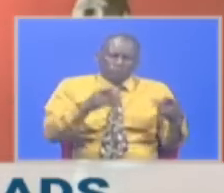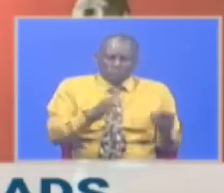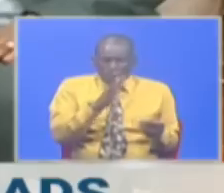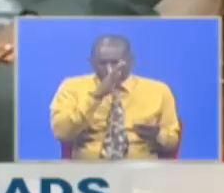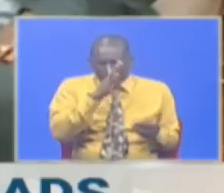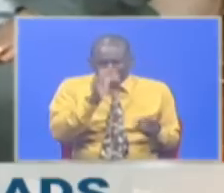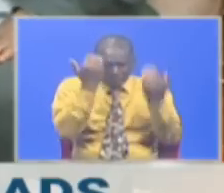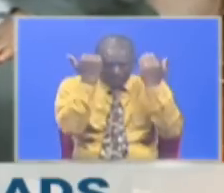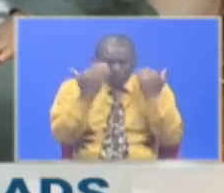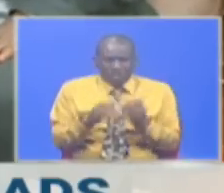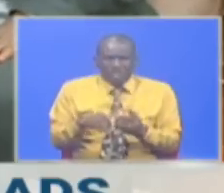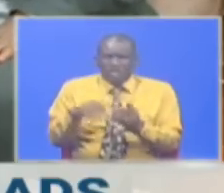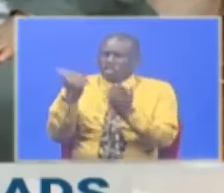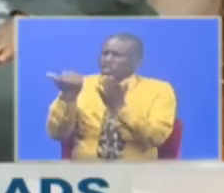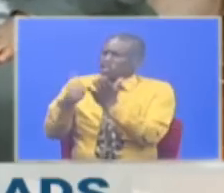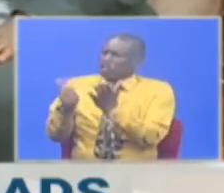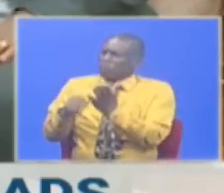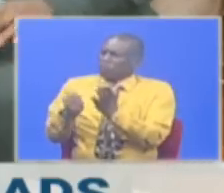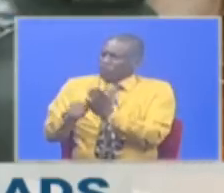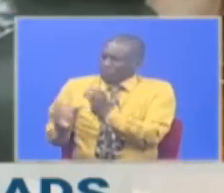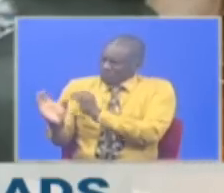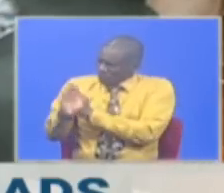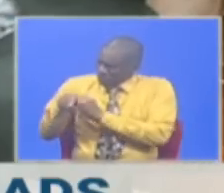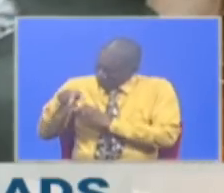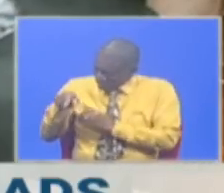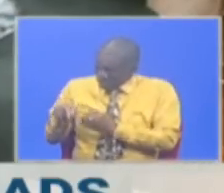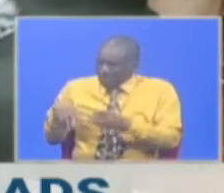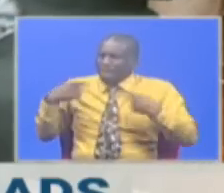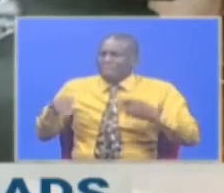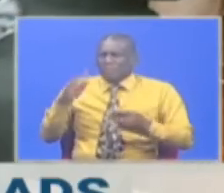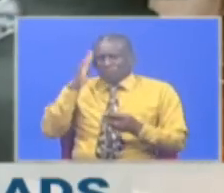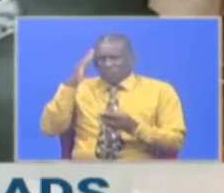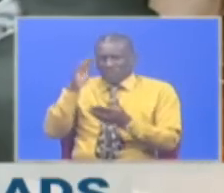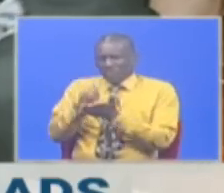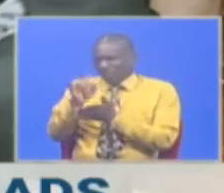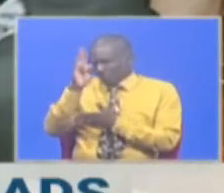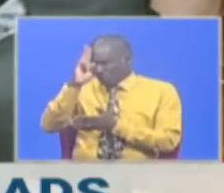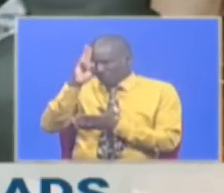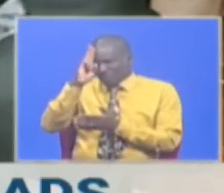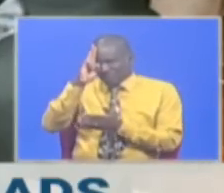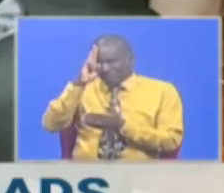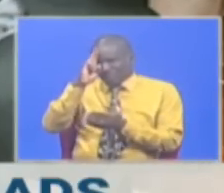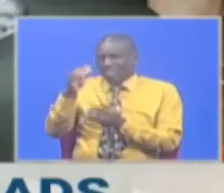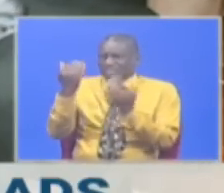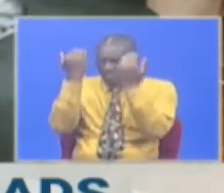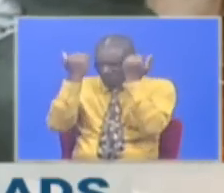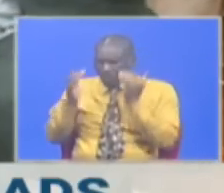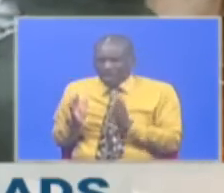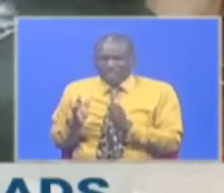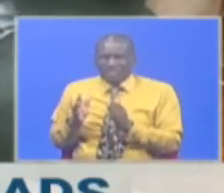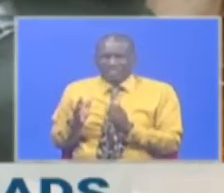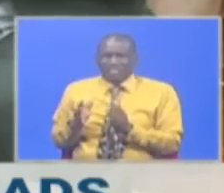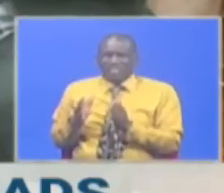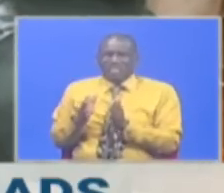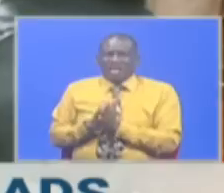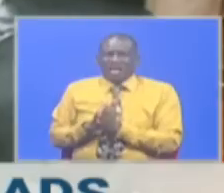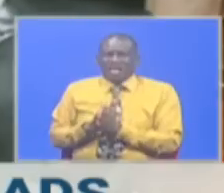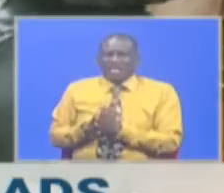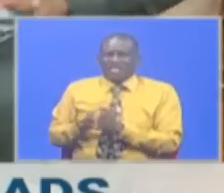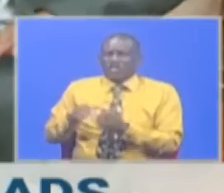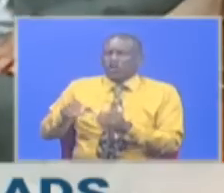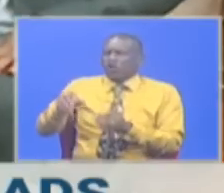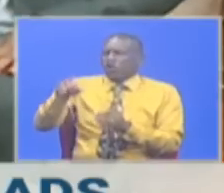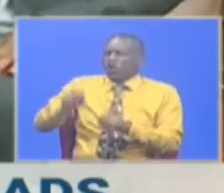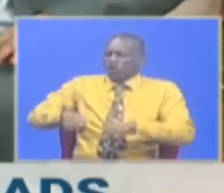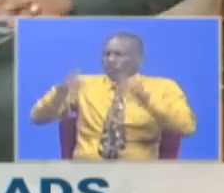justice? You know, the problem with our country is that people think the police, the advocates, and the probation officers, all the people